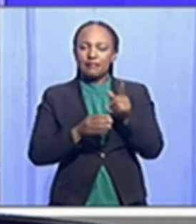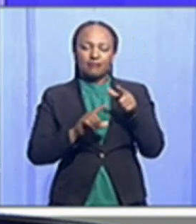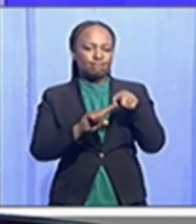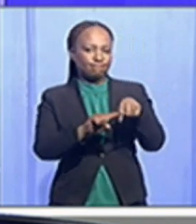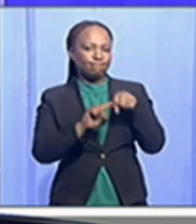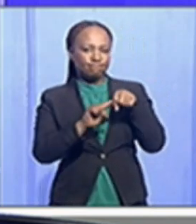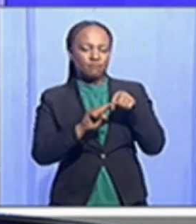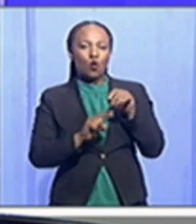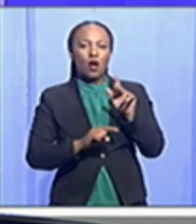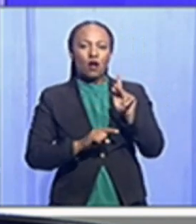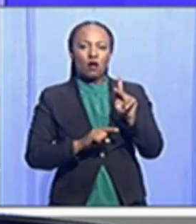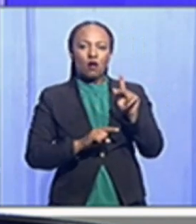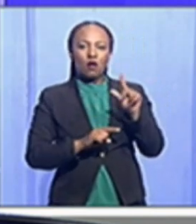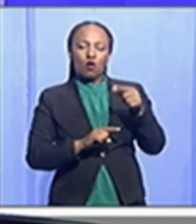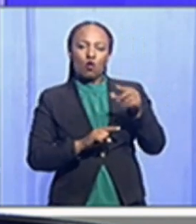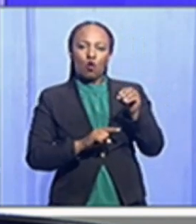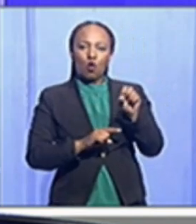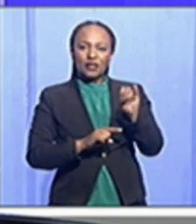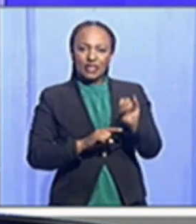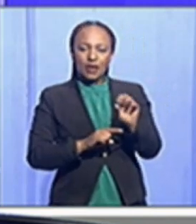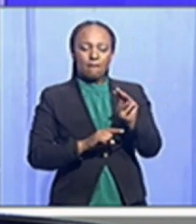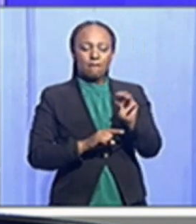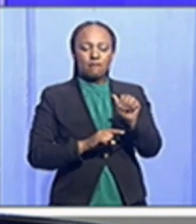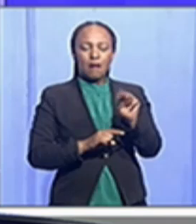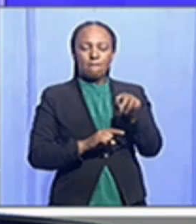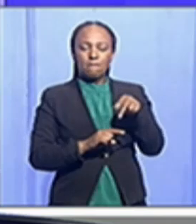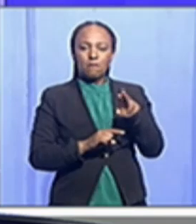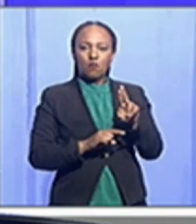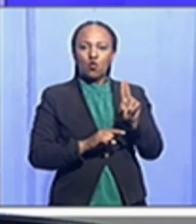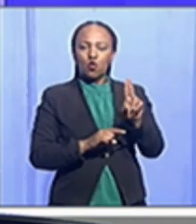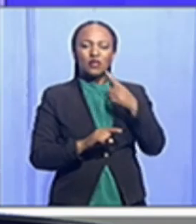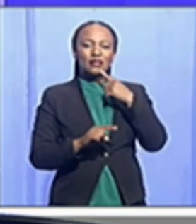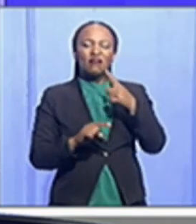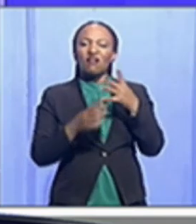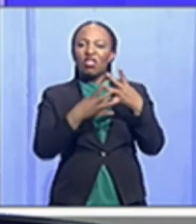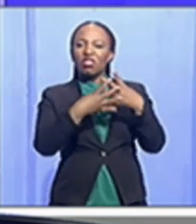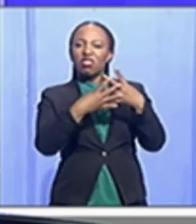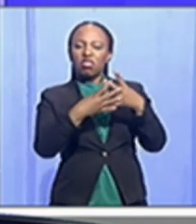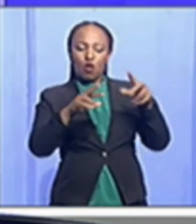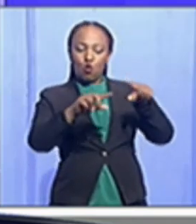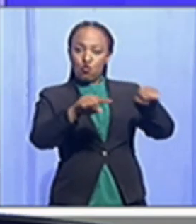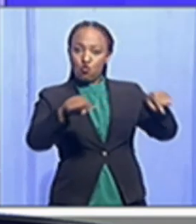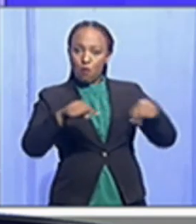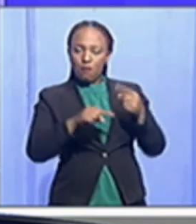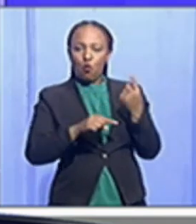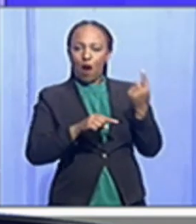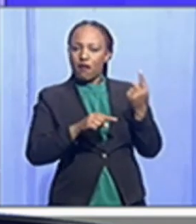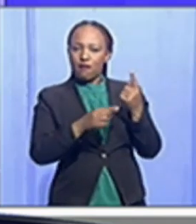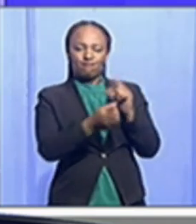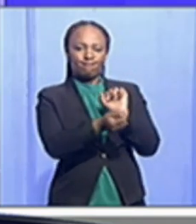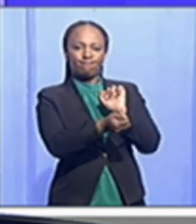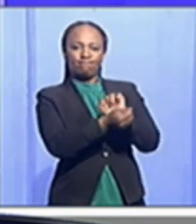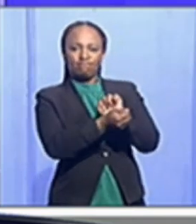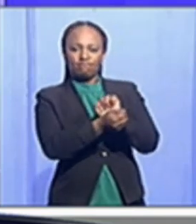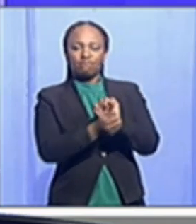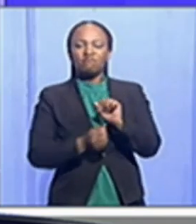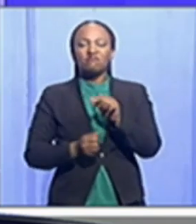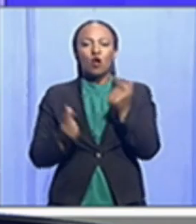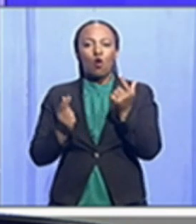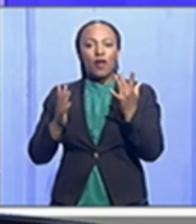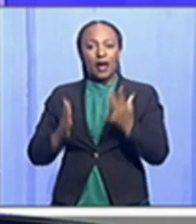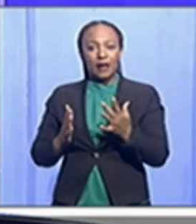Mampuru ka Pretoria fao a beilwego ka phapošing ya gagwe a nnoši ramolao wa Mncube Advocate Charles Mnisi o boditše